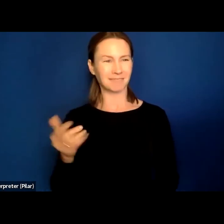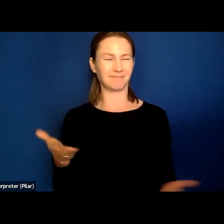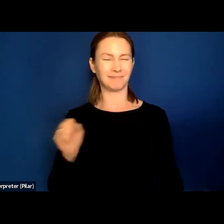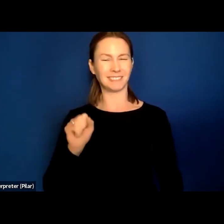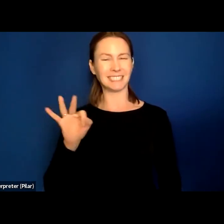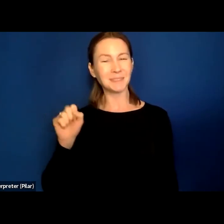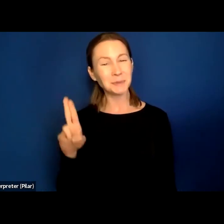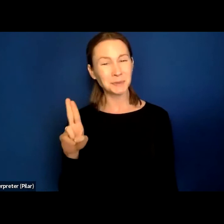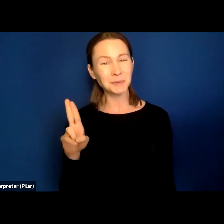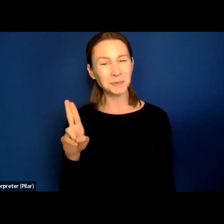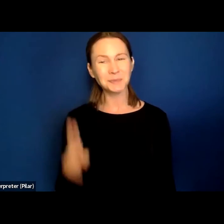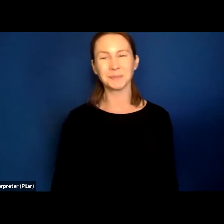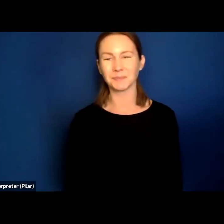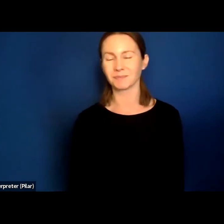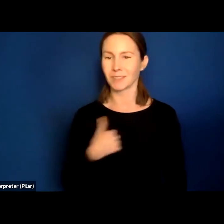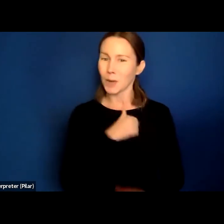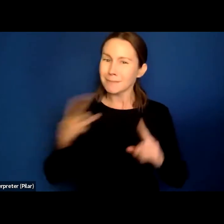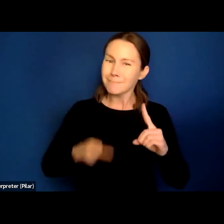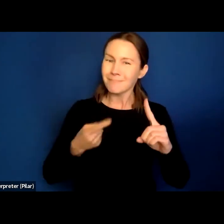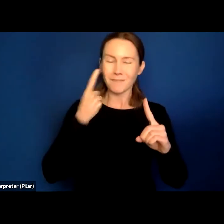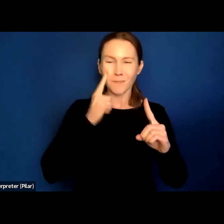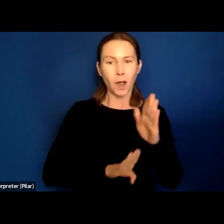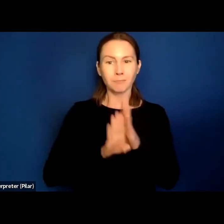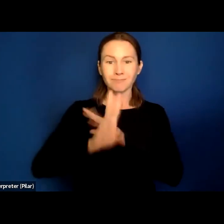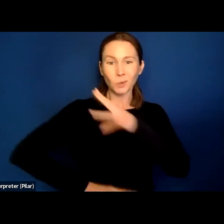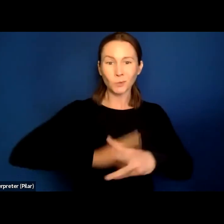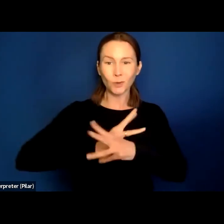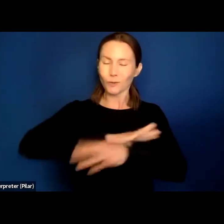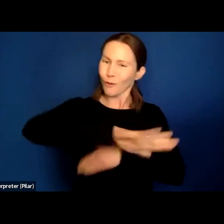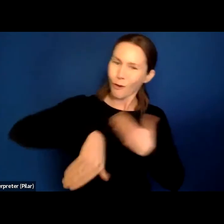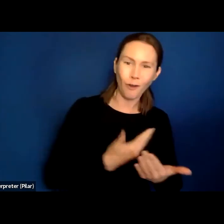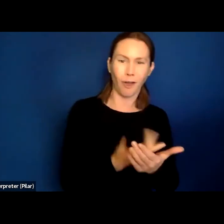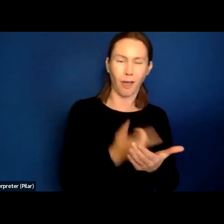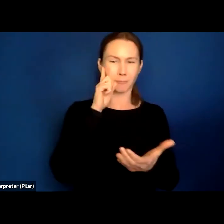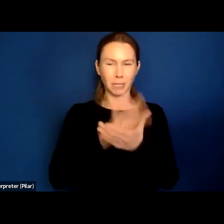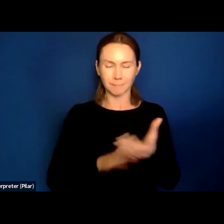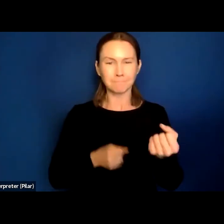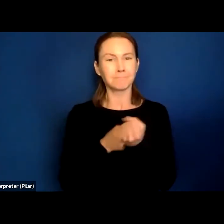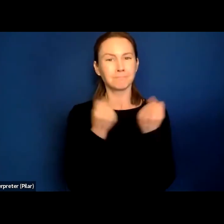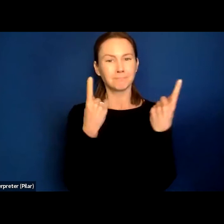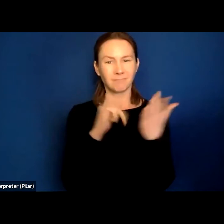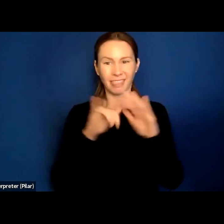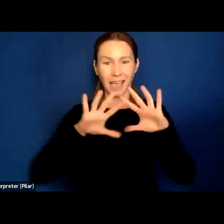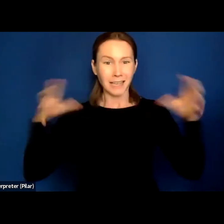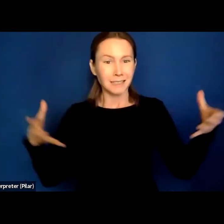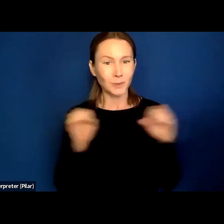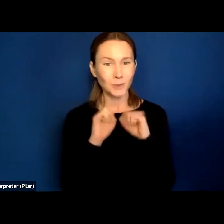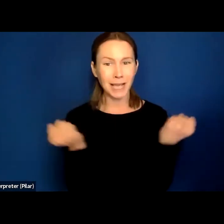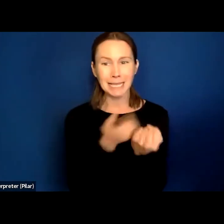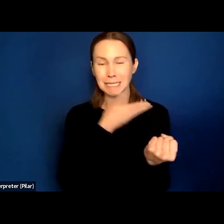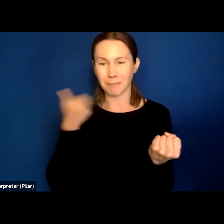State, where we basically strive to create a world where everyone believes that society is better because of disabled